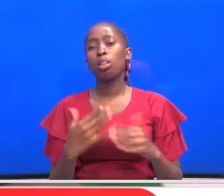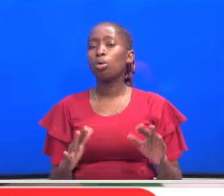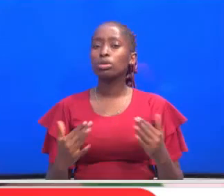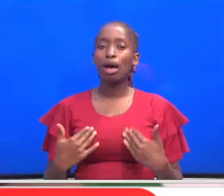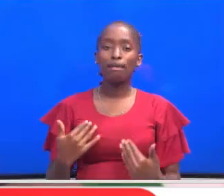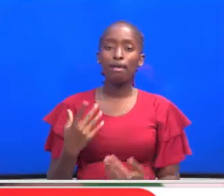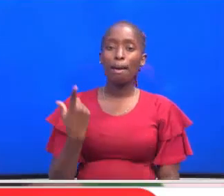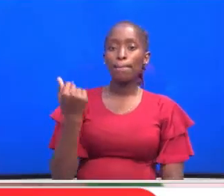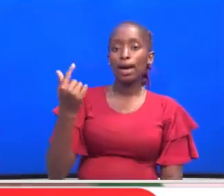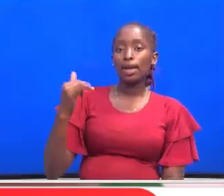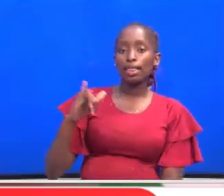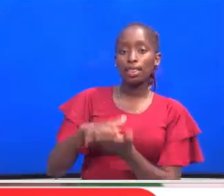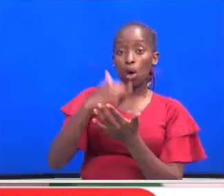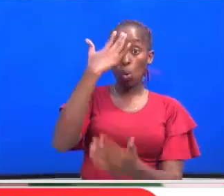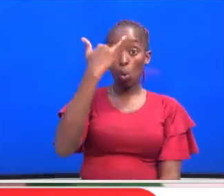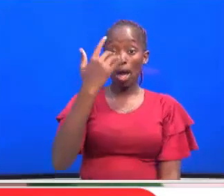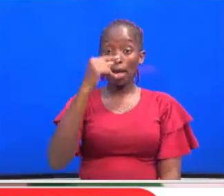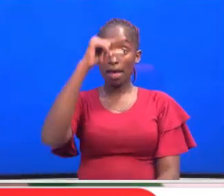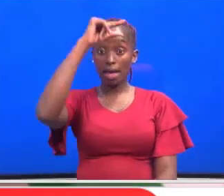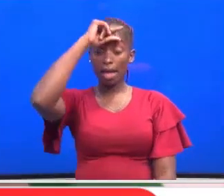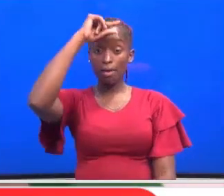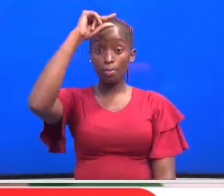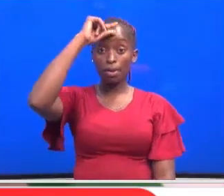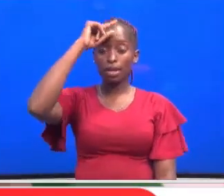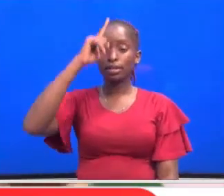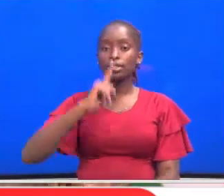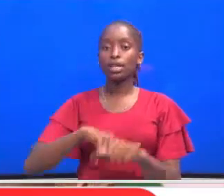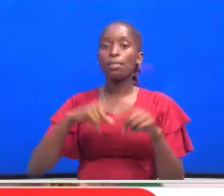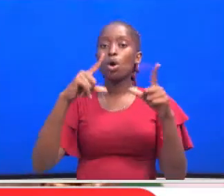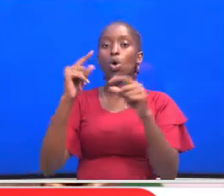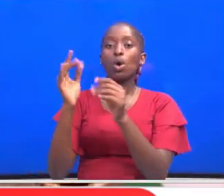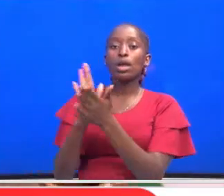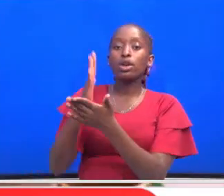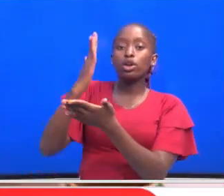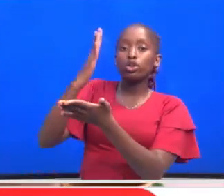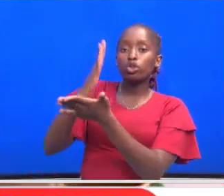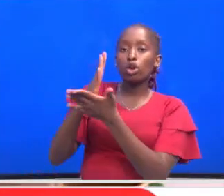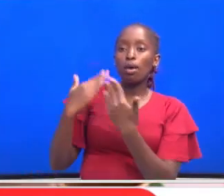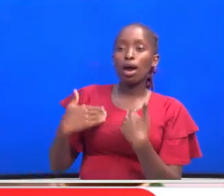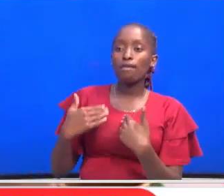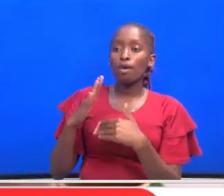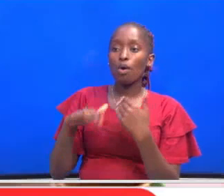sababu serikali wakati ilienda ikasimamisha